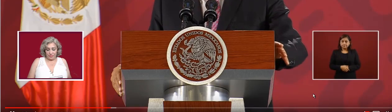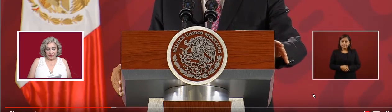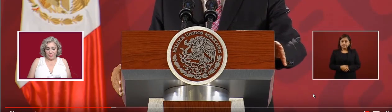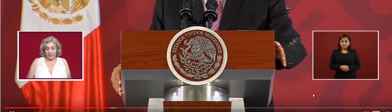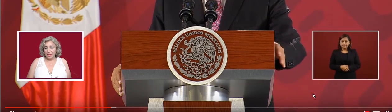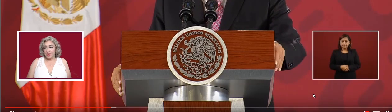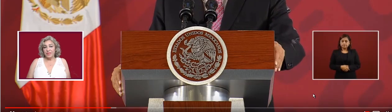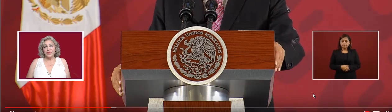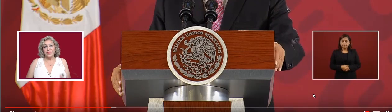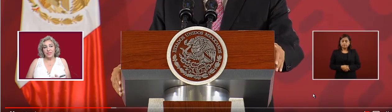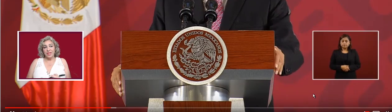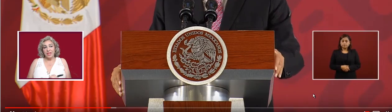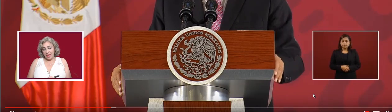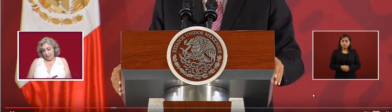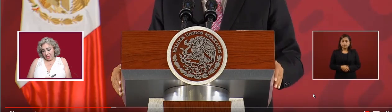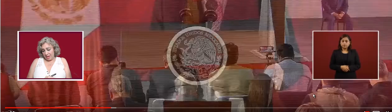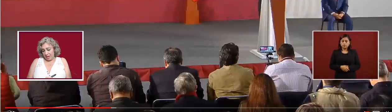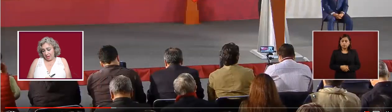and,